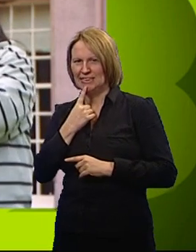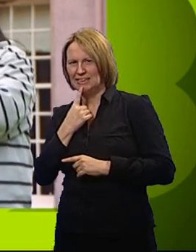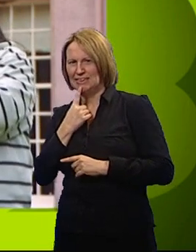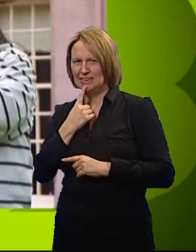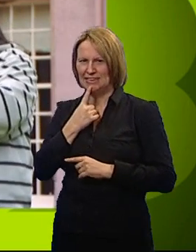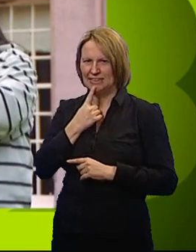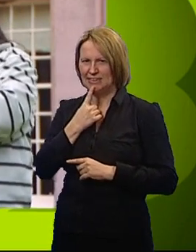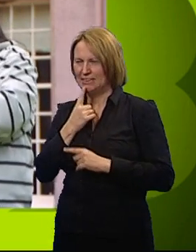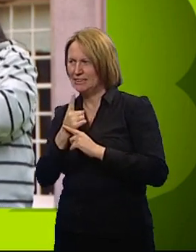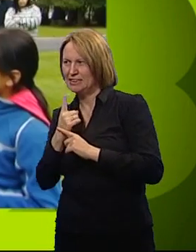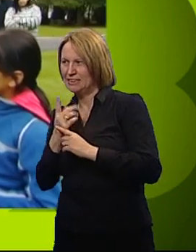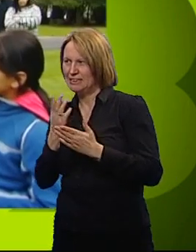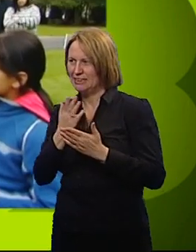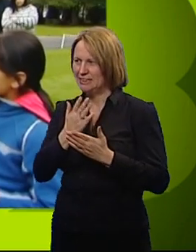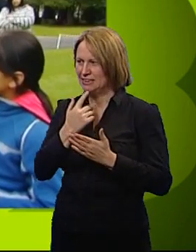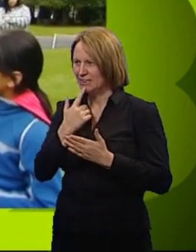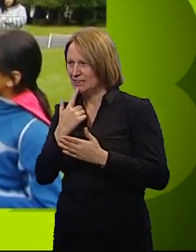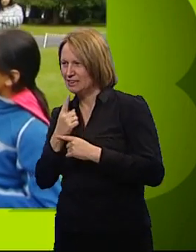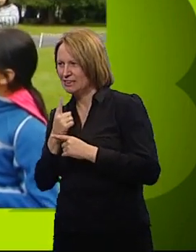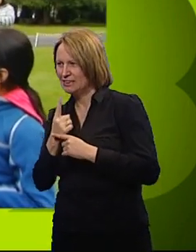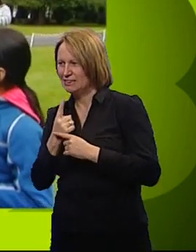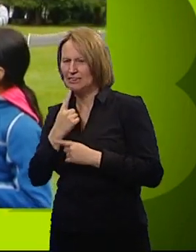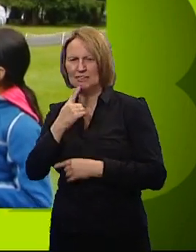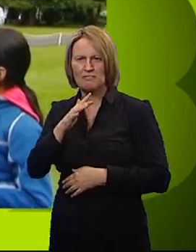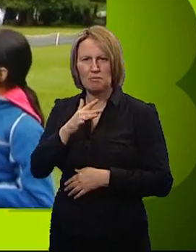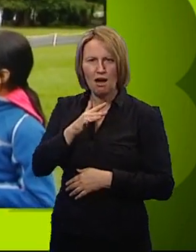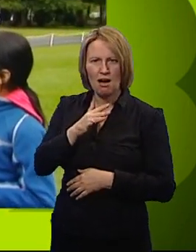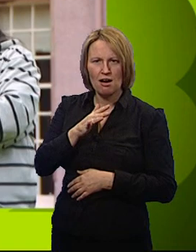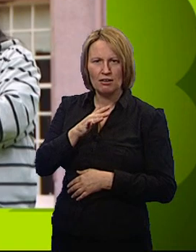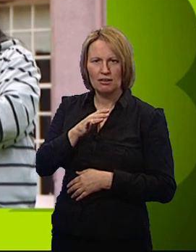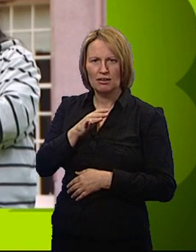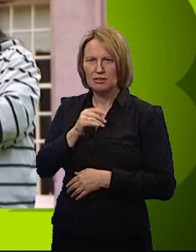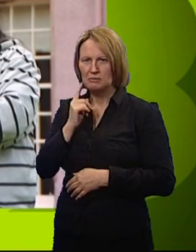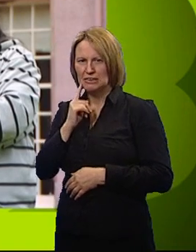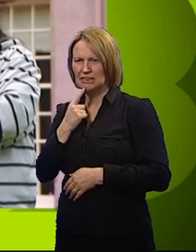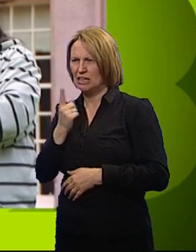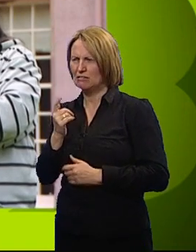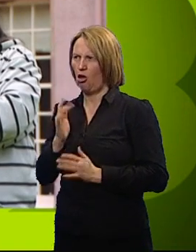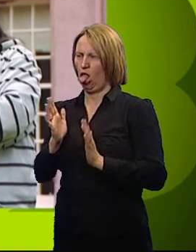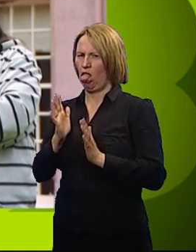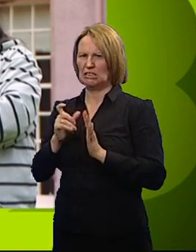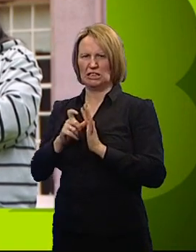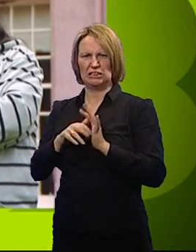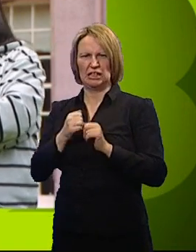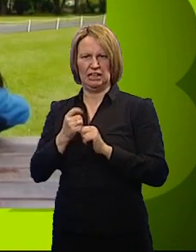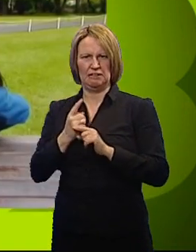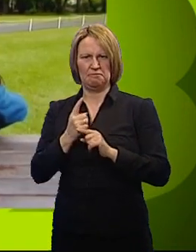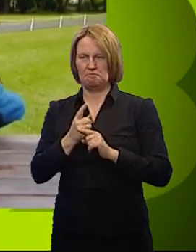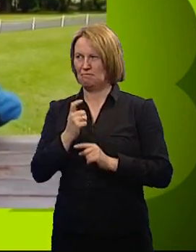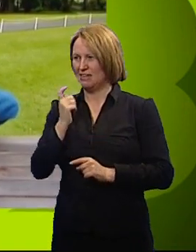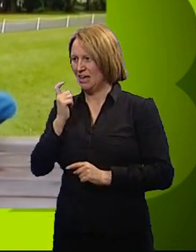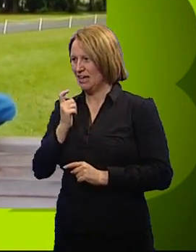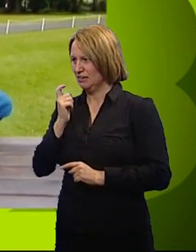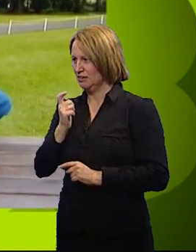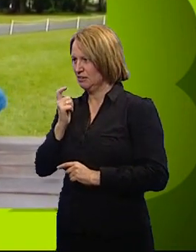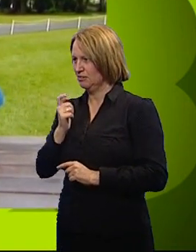Mum said it was disgusting. Dad said it tasted familiar. I can't imagine him saying, oh, that's disgusting. Just take a